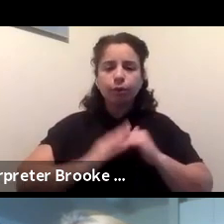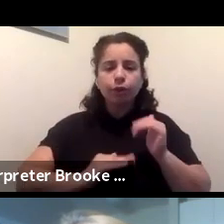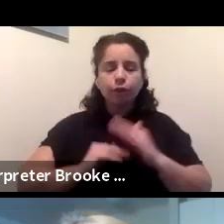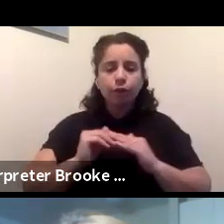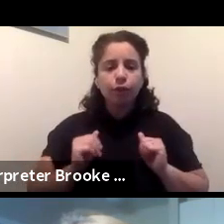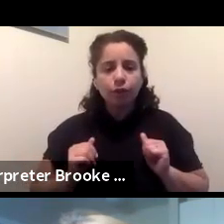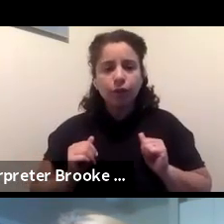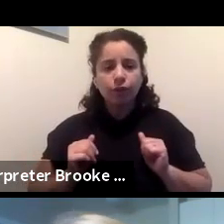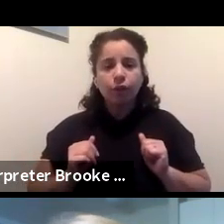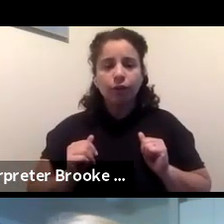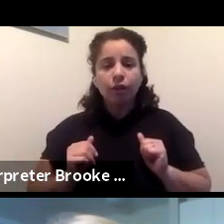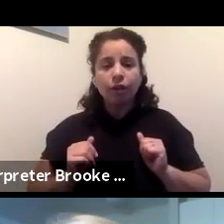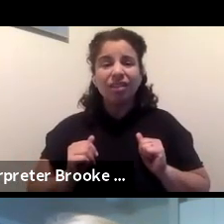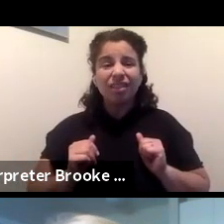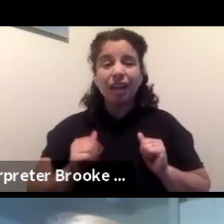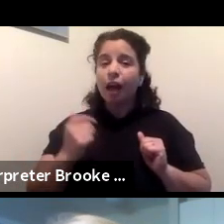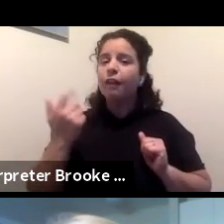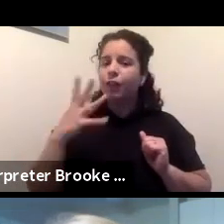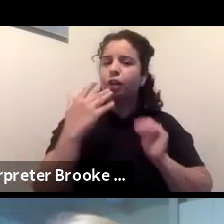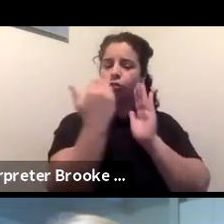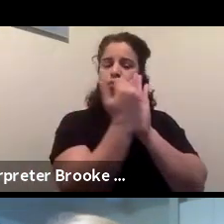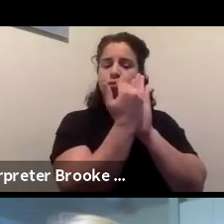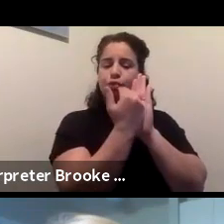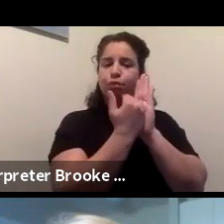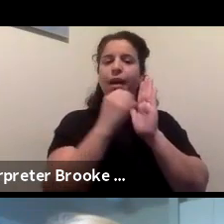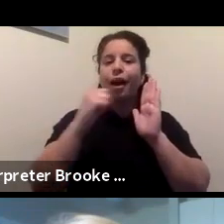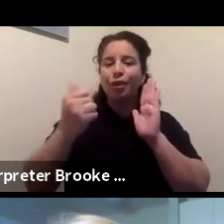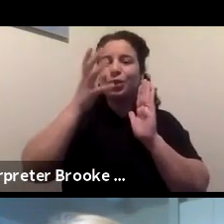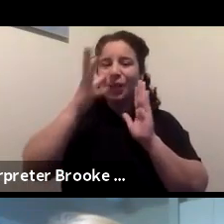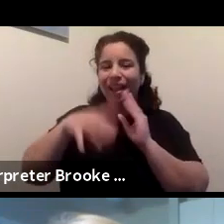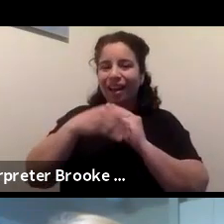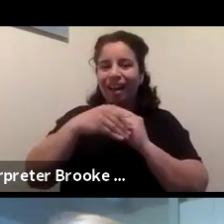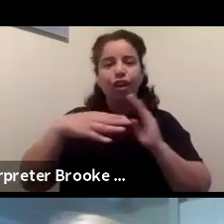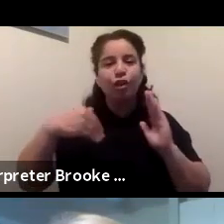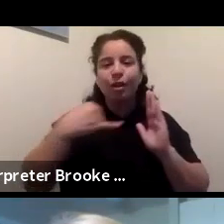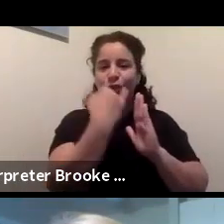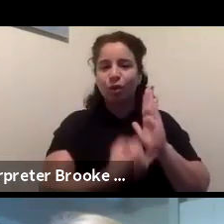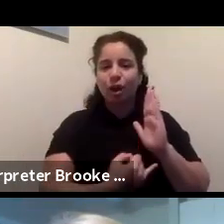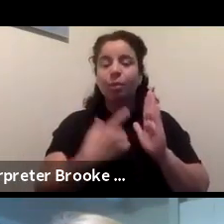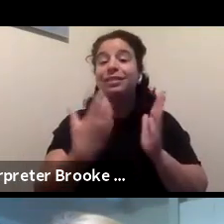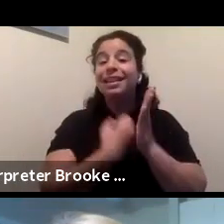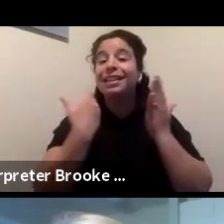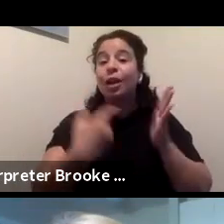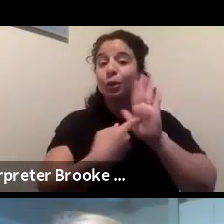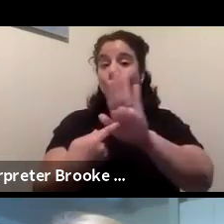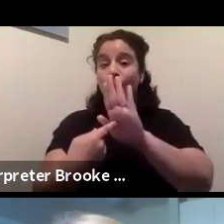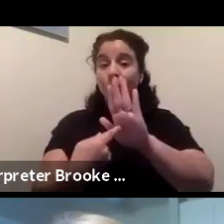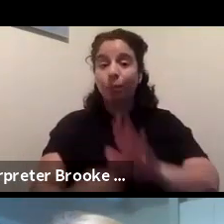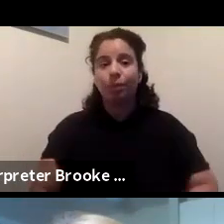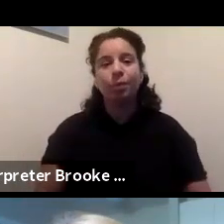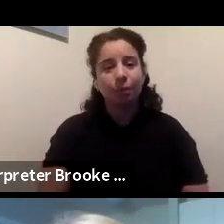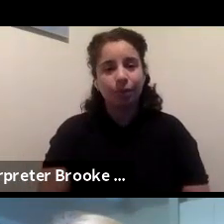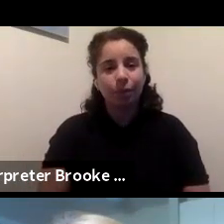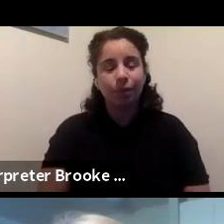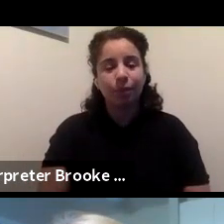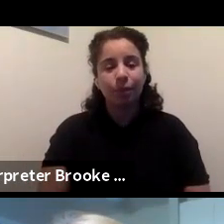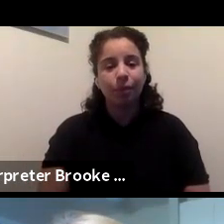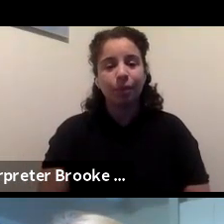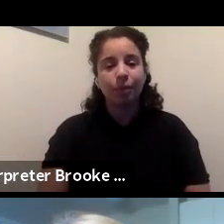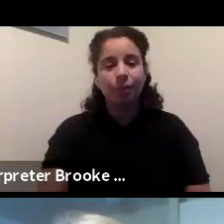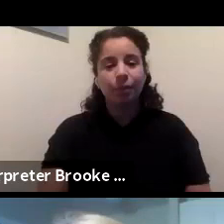And I've already listed some of the other things I'm gonna include. So I'm just gonna show you the image. Boop, boop, boop,